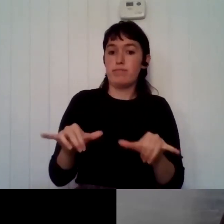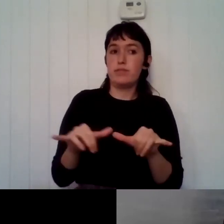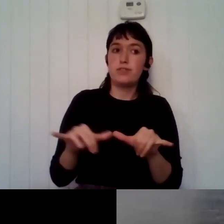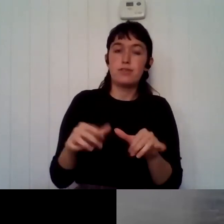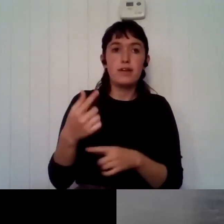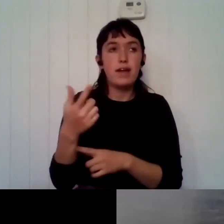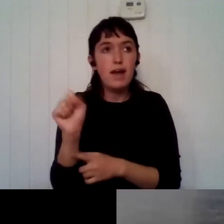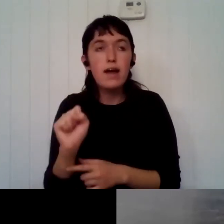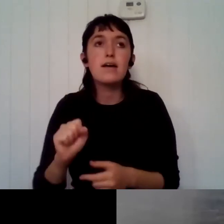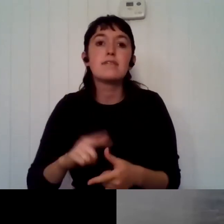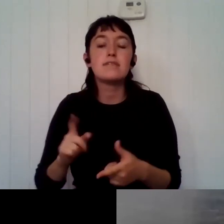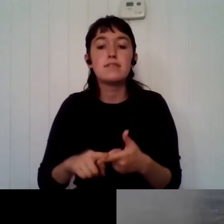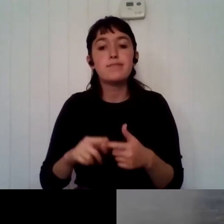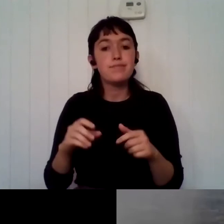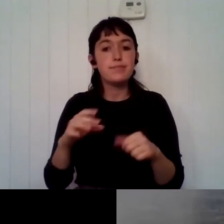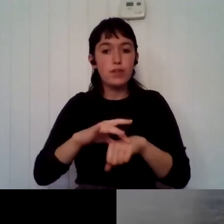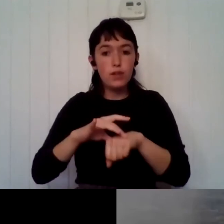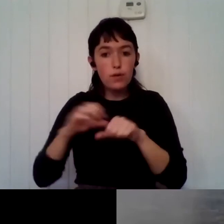or,